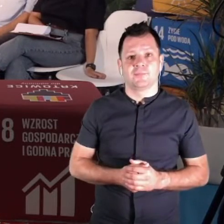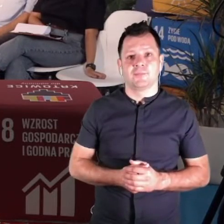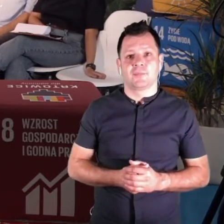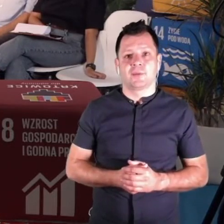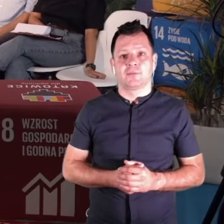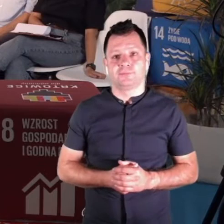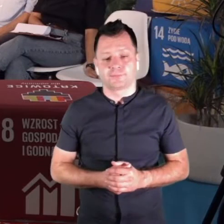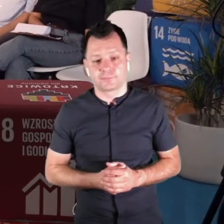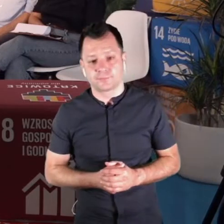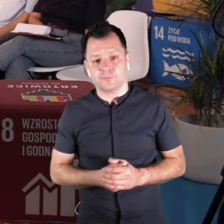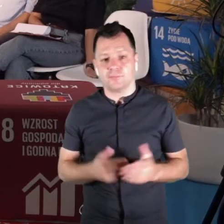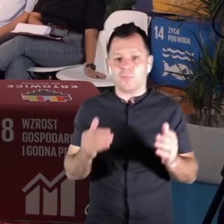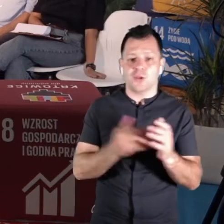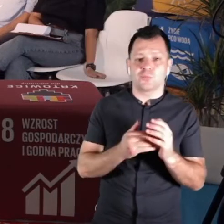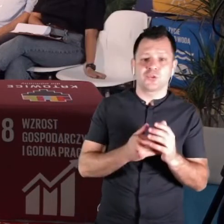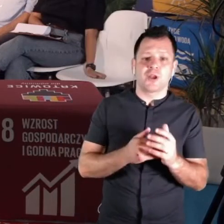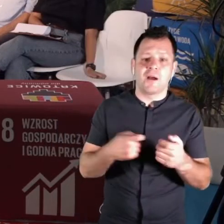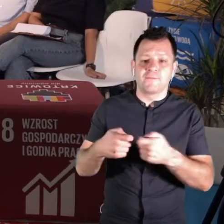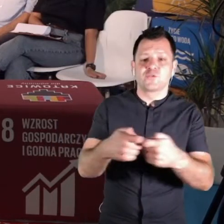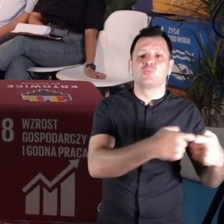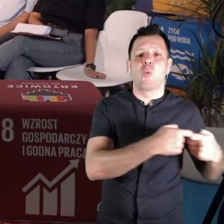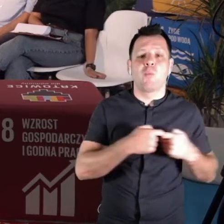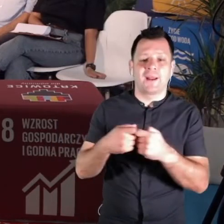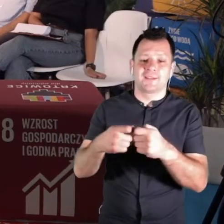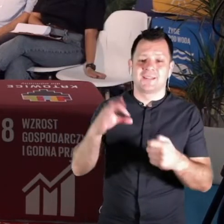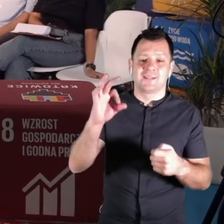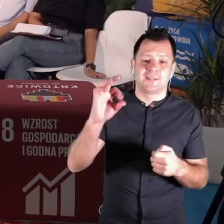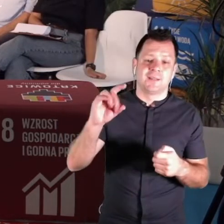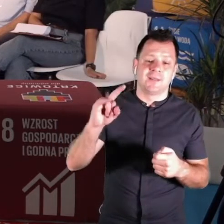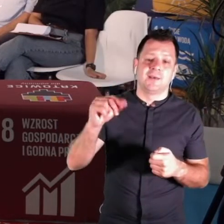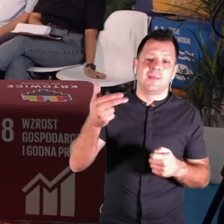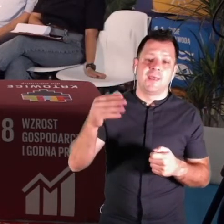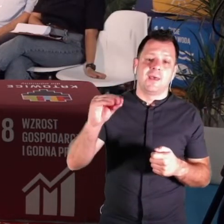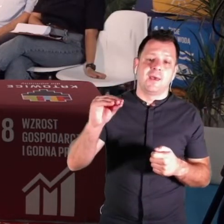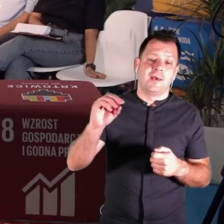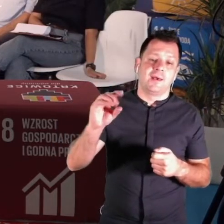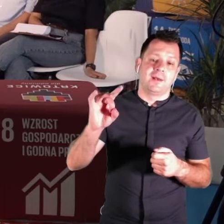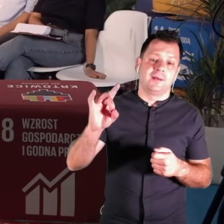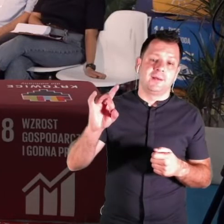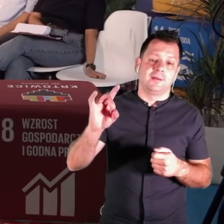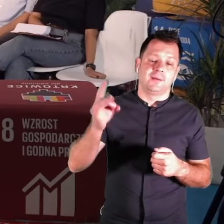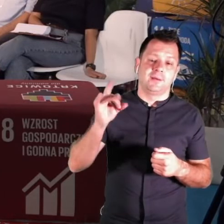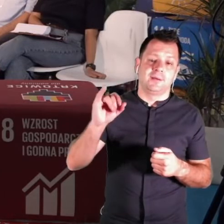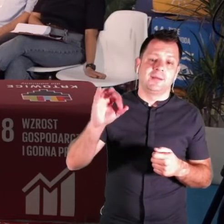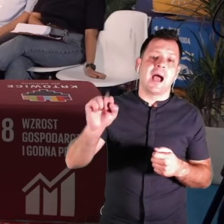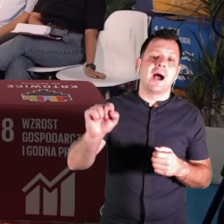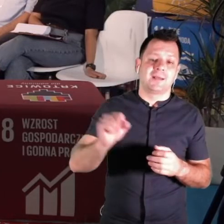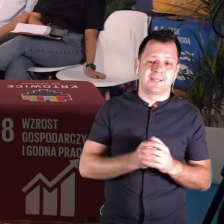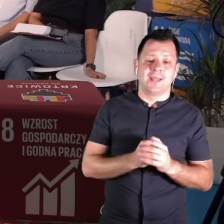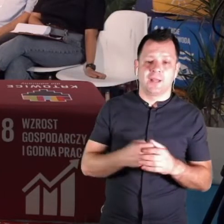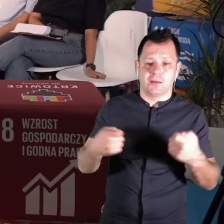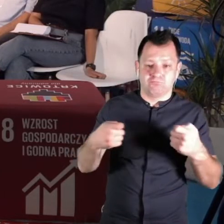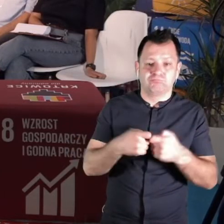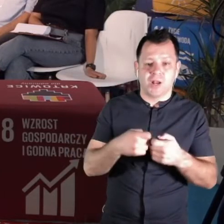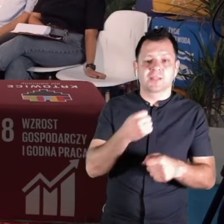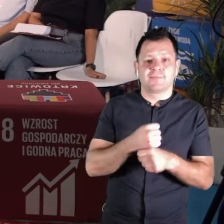but it's not. You don't have to just need a right team. You have to know how to facilitate the team. You have to know how to work together,